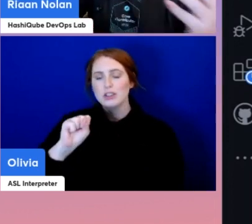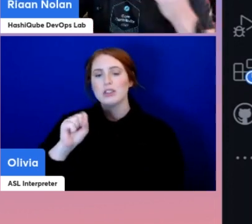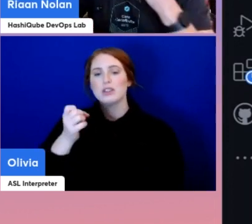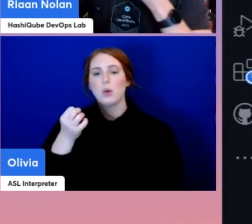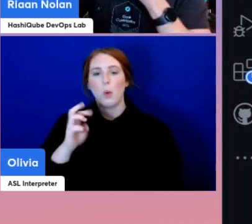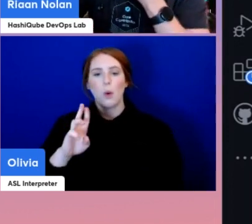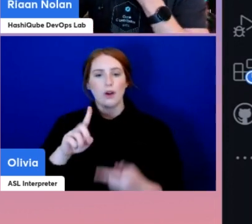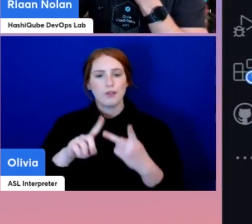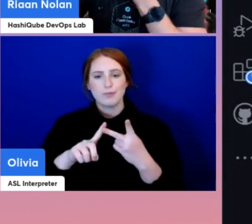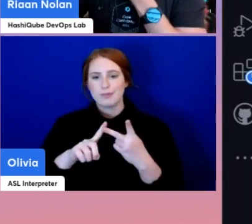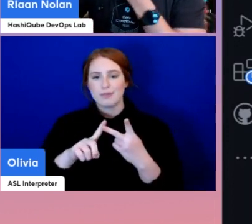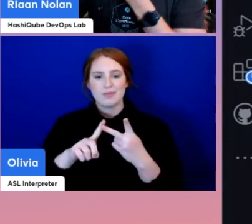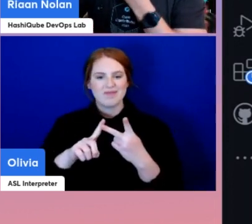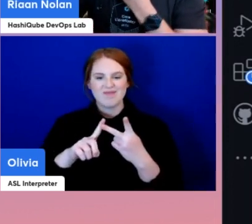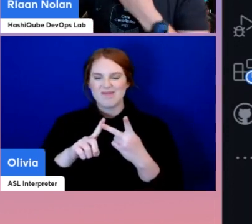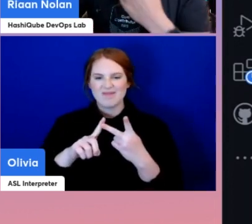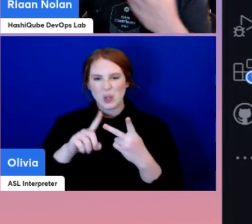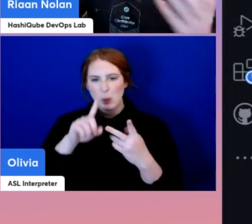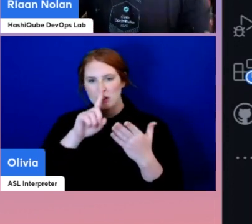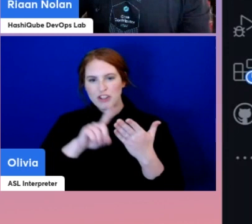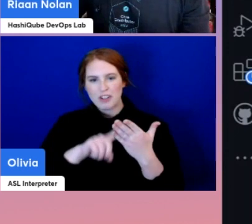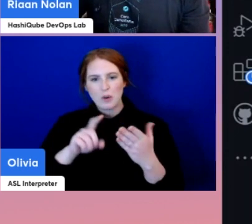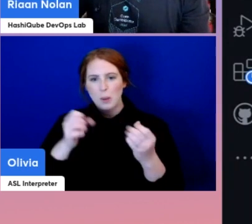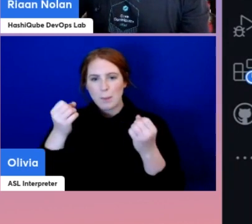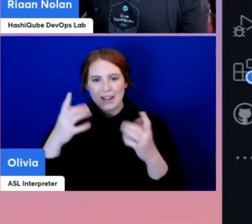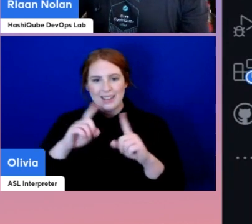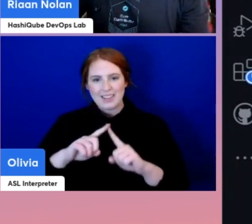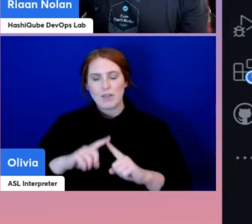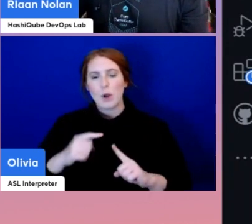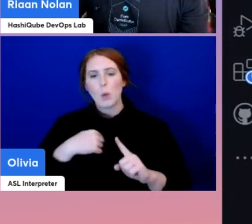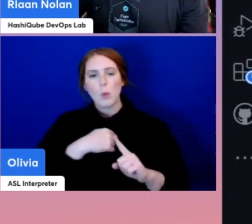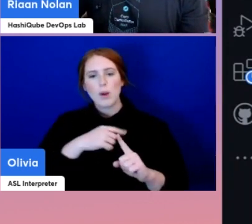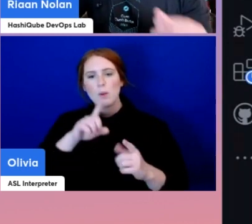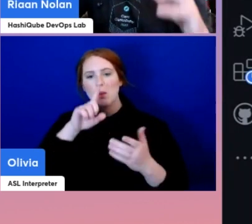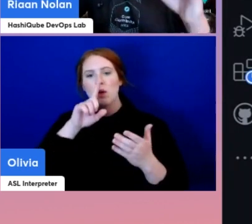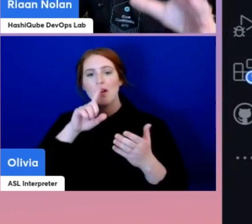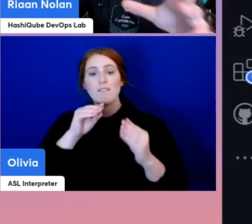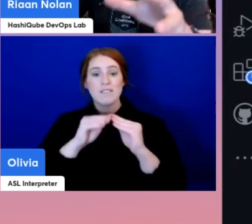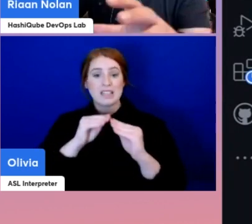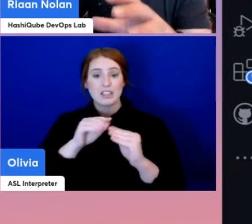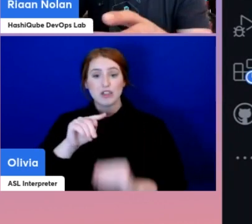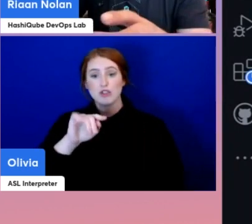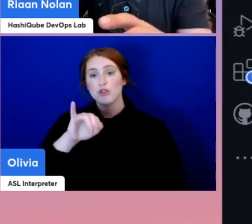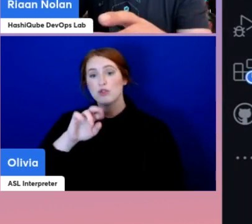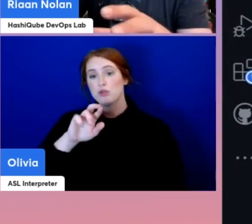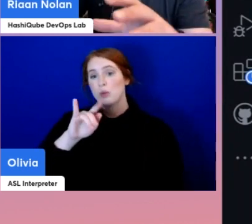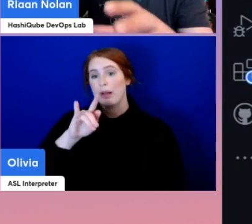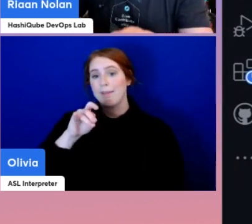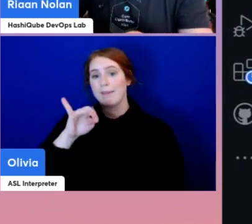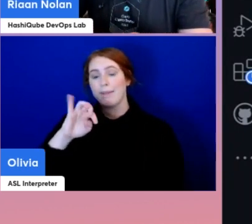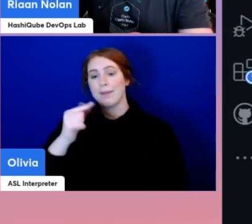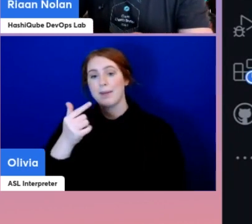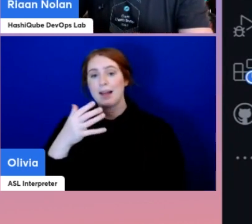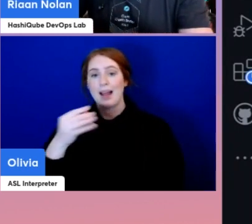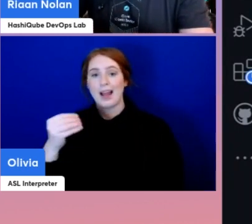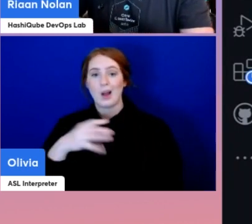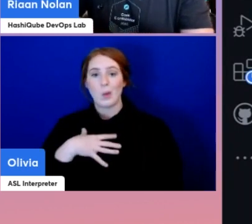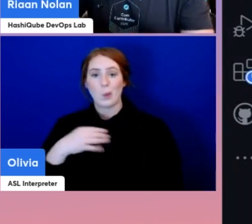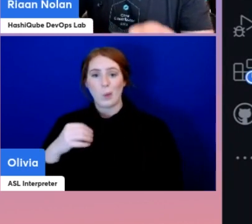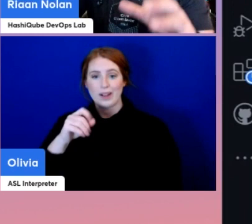Unix type operating systems, Linux. It will fix our trailing and white space for us. And I'll show you an example of this later